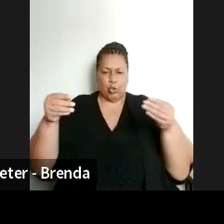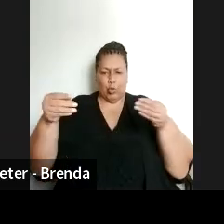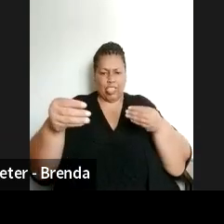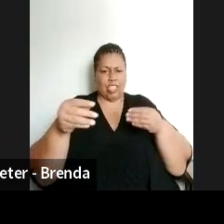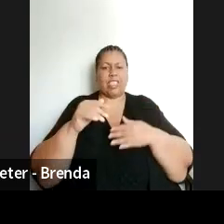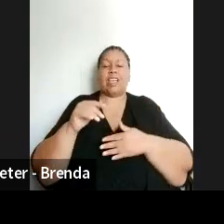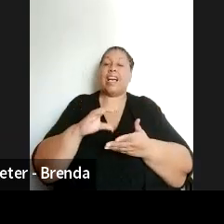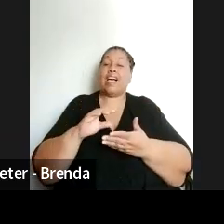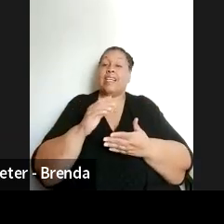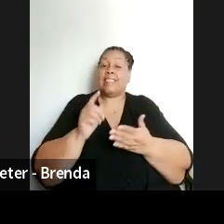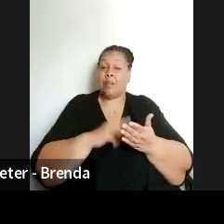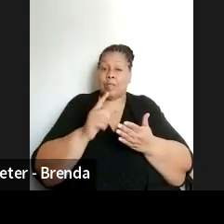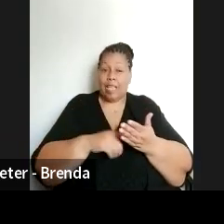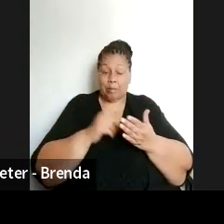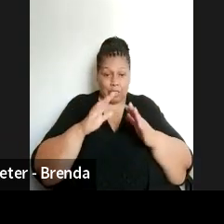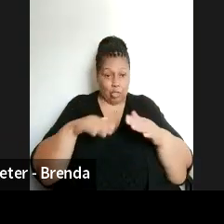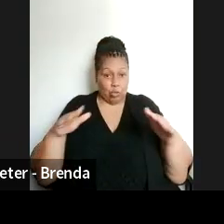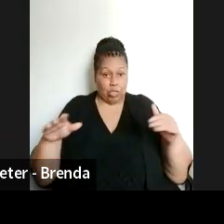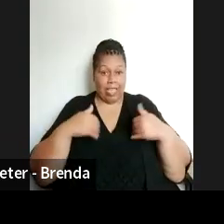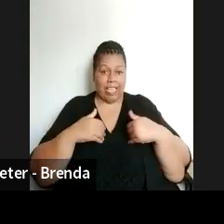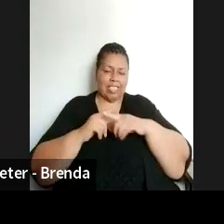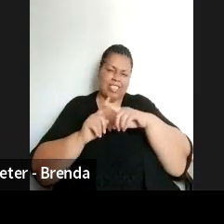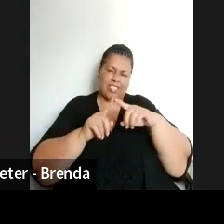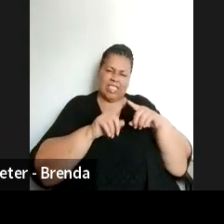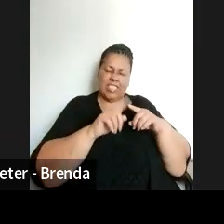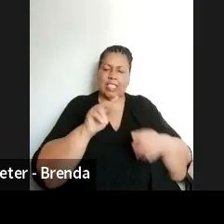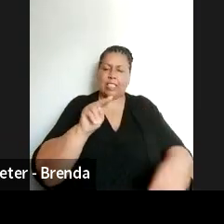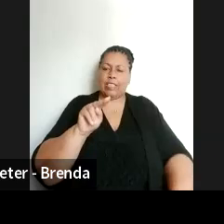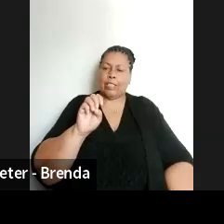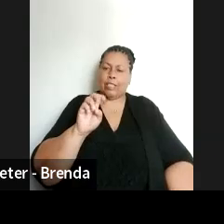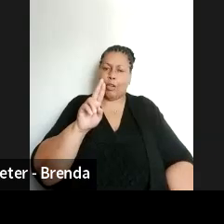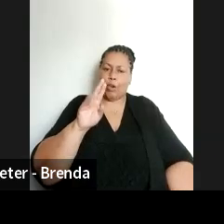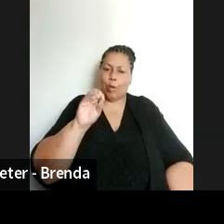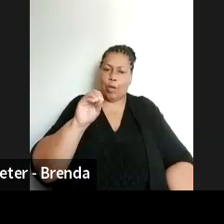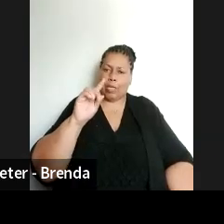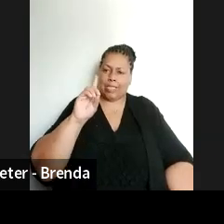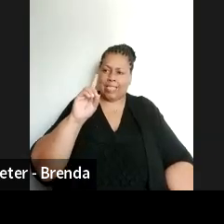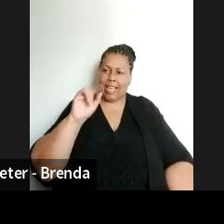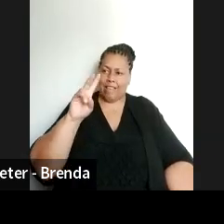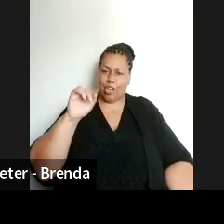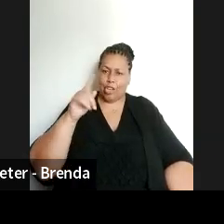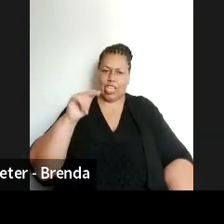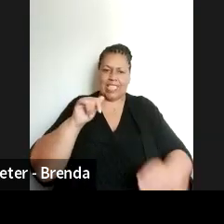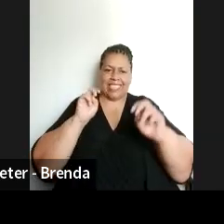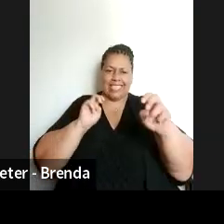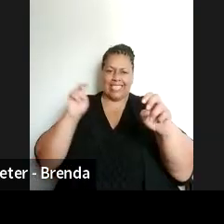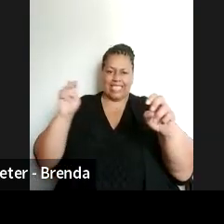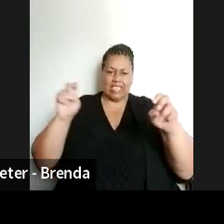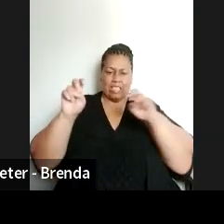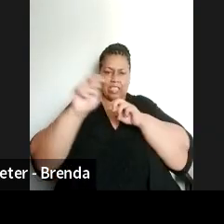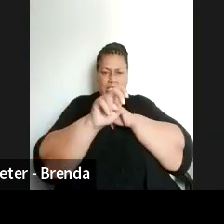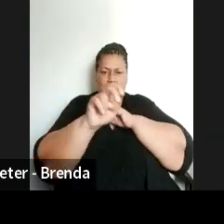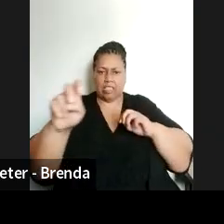This thing that people don't learn. A lot of them are like neurodivergent and benefited greatly from having the two special ed instructors in the classroom.